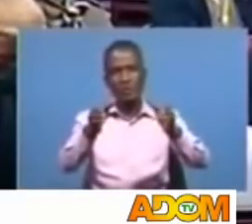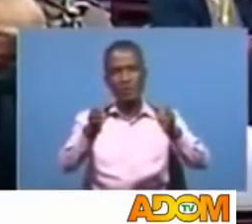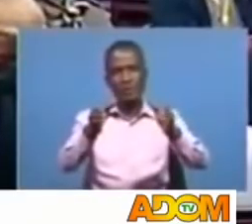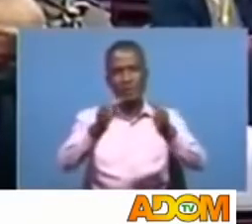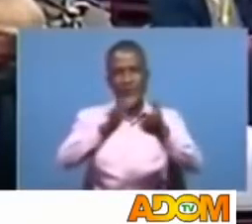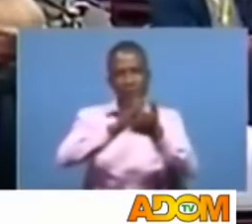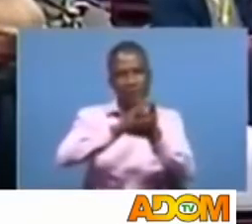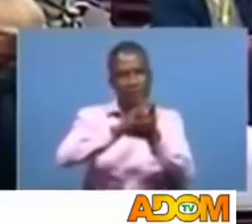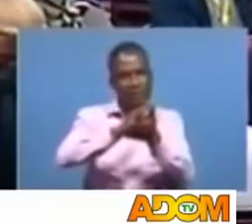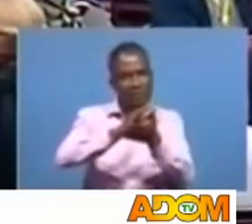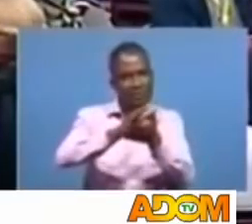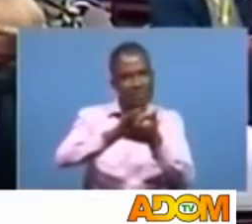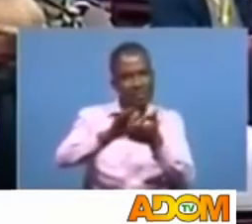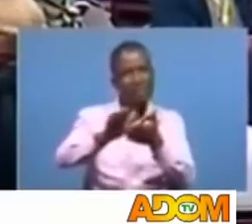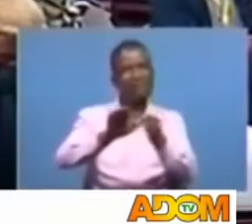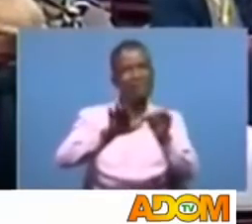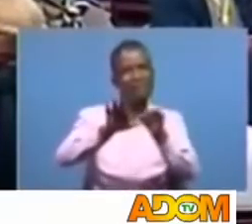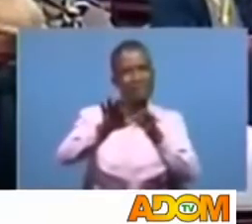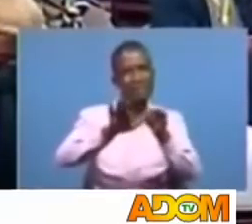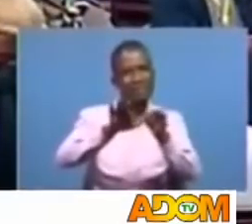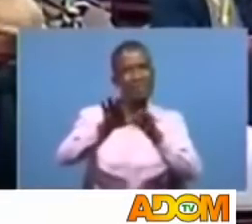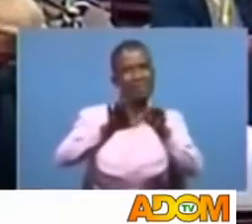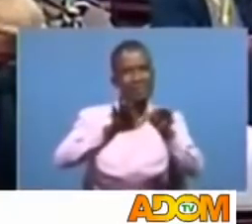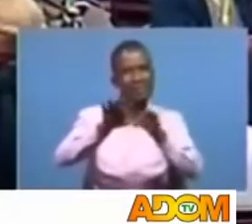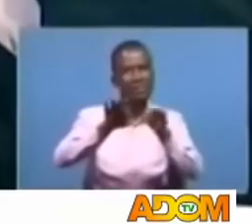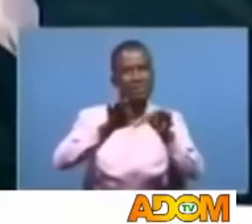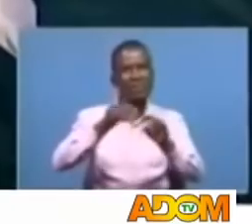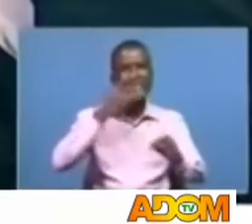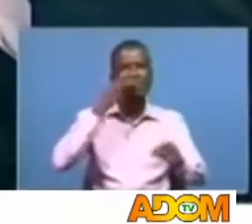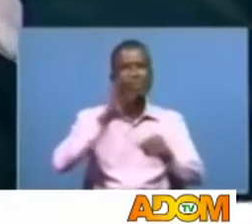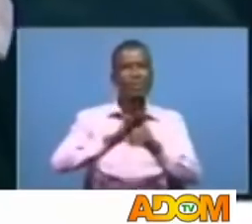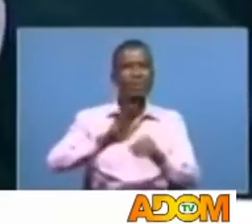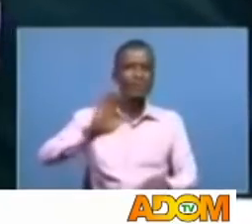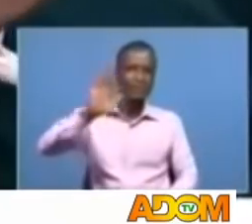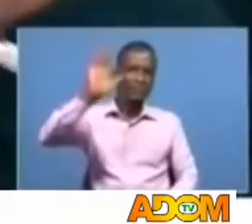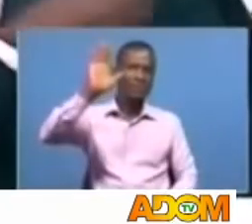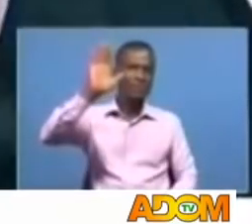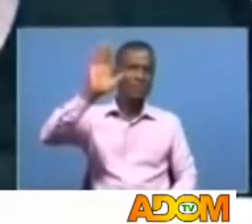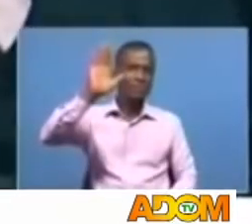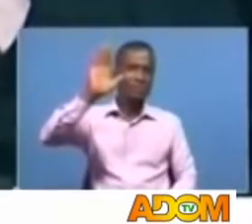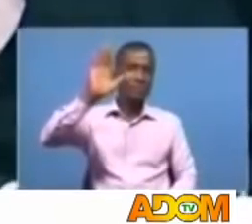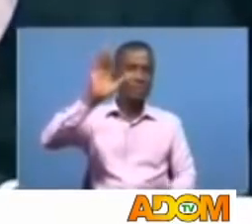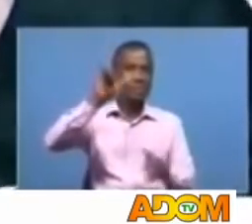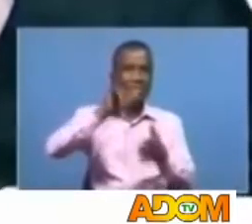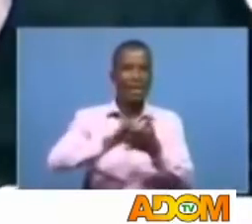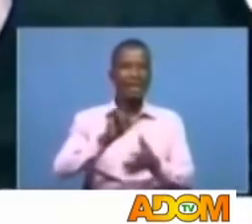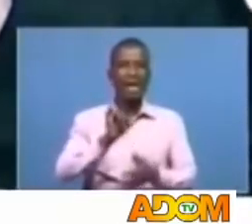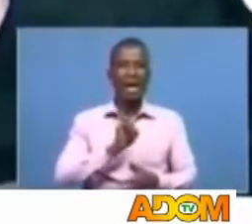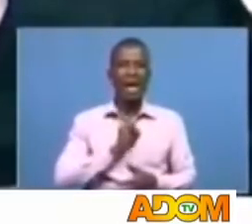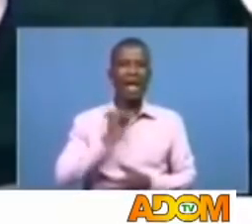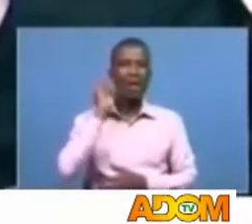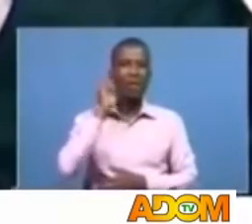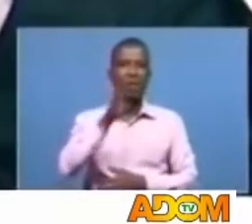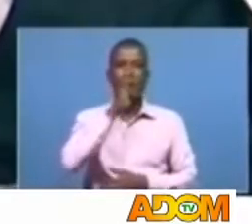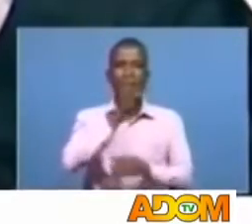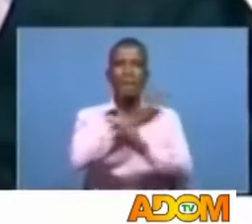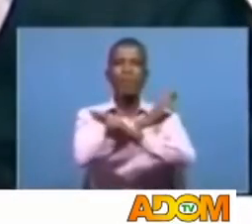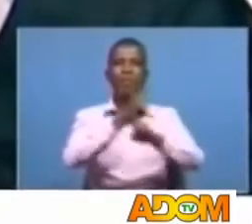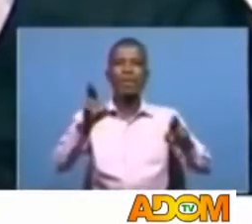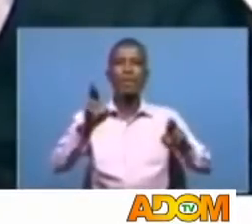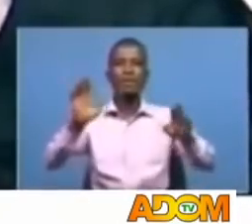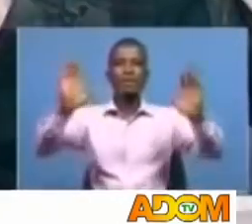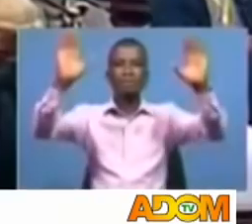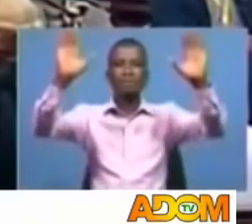clear indications by way of affidavits that she will be available to